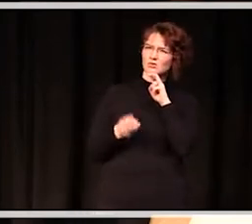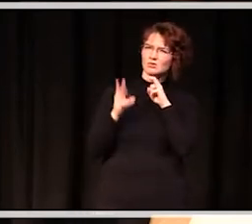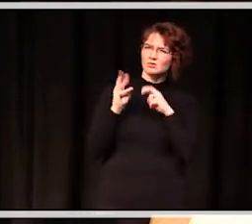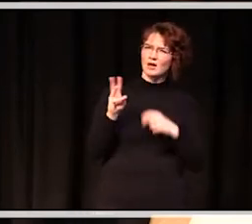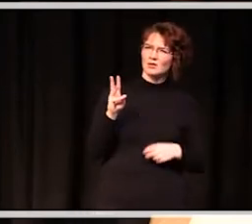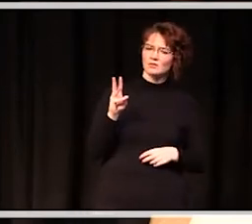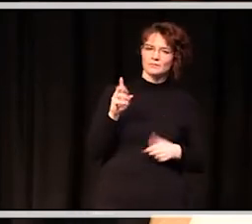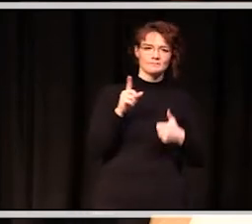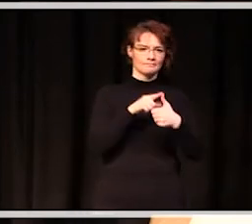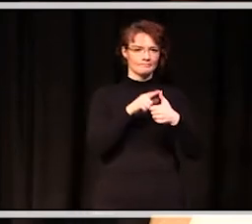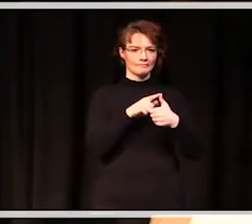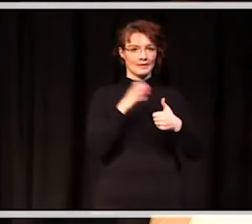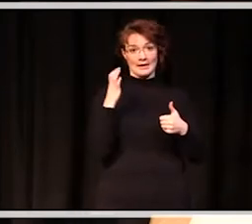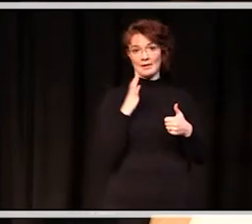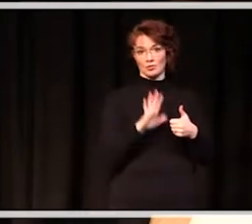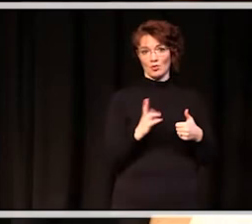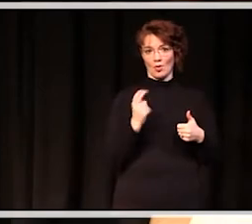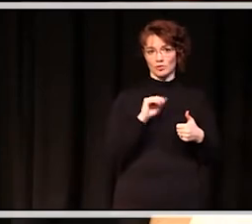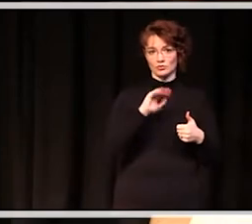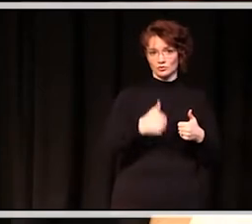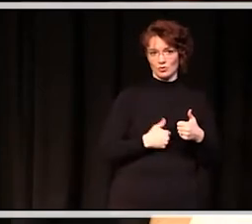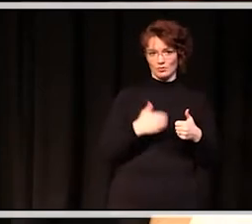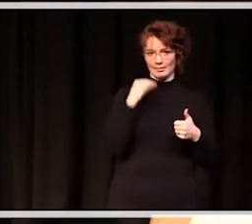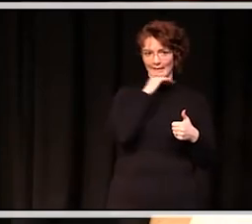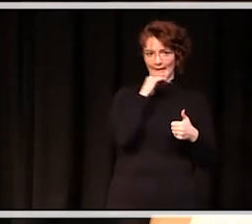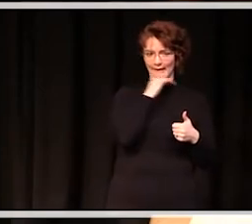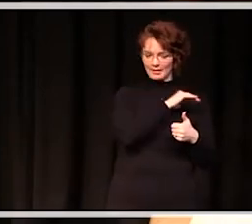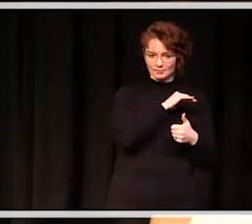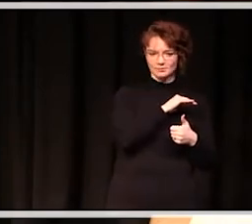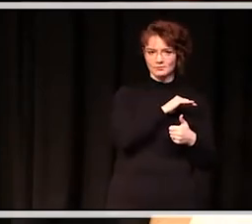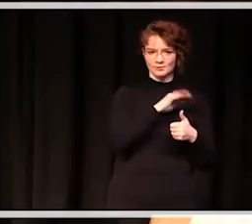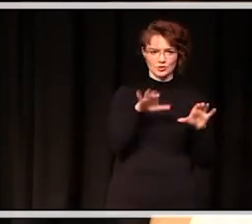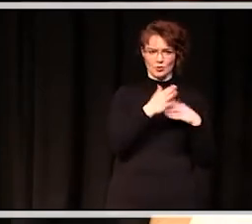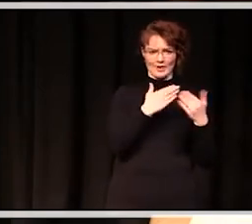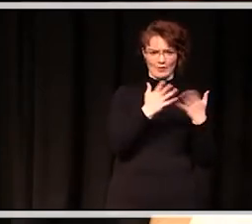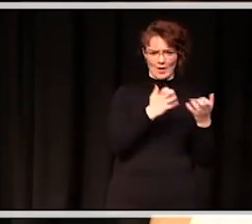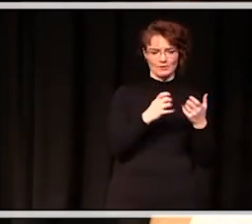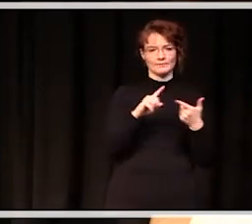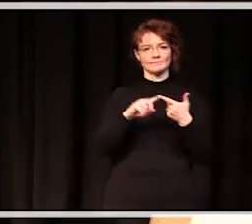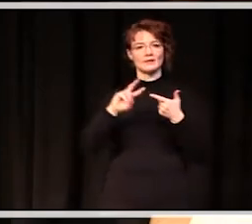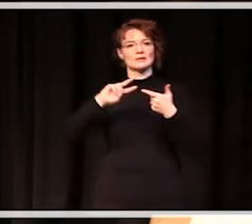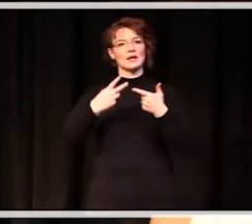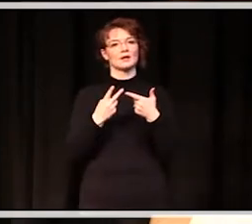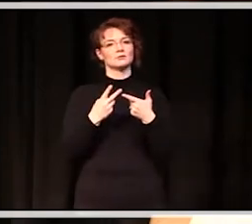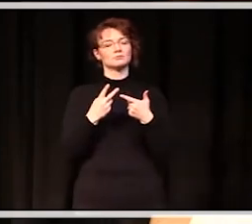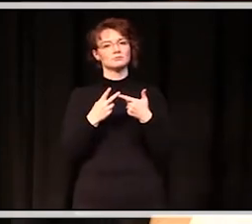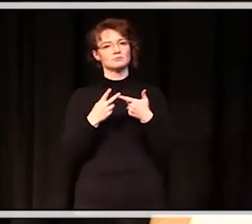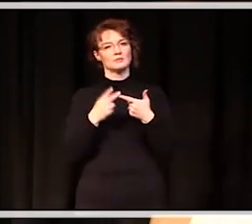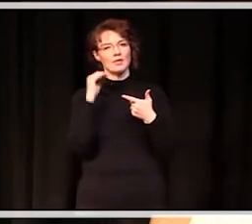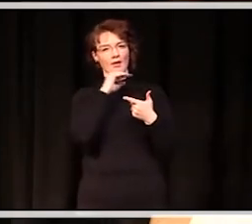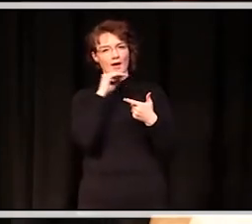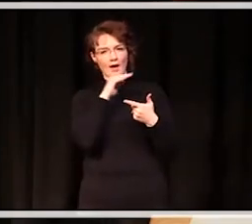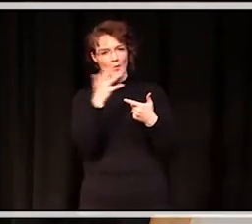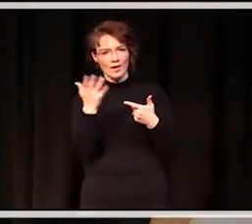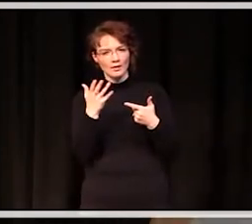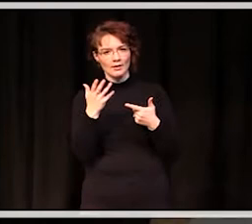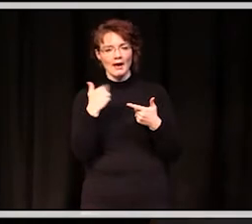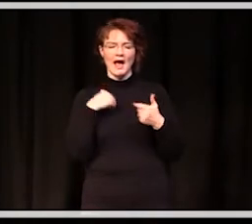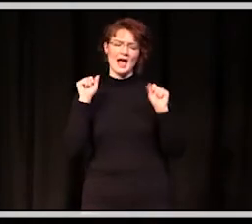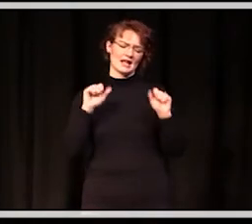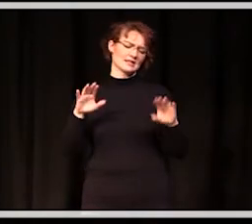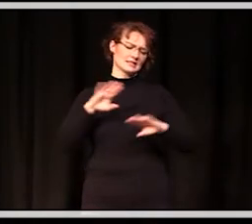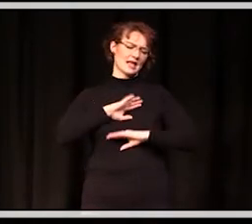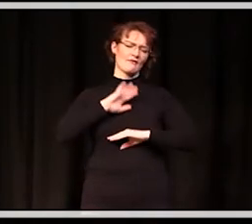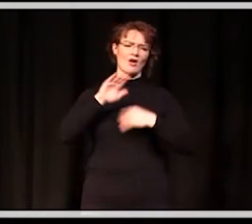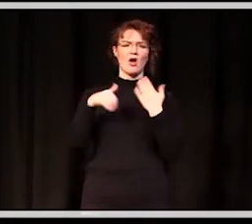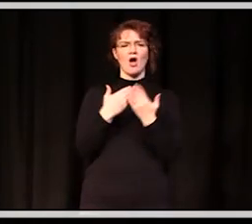Lie number one, you're the captain of your soul. Just do as you please. Lie number two, I can satisfy all